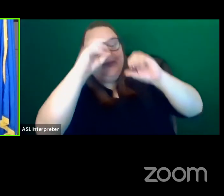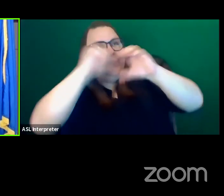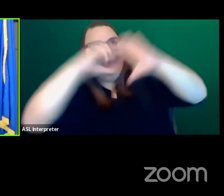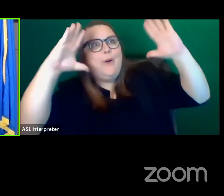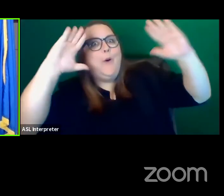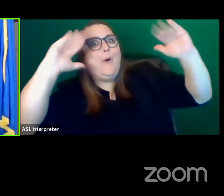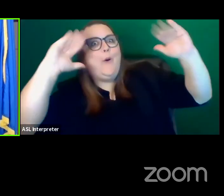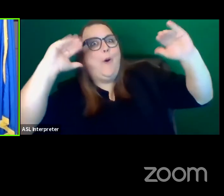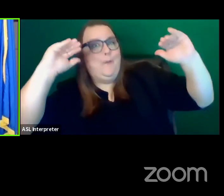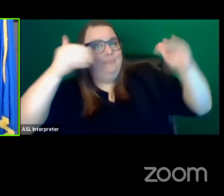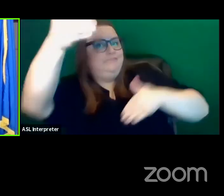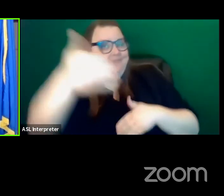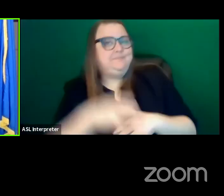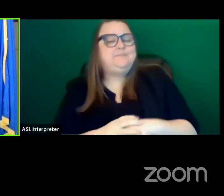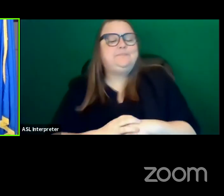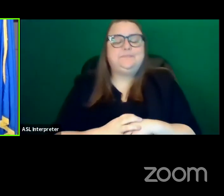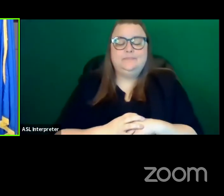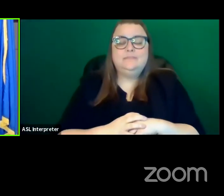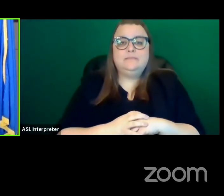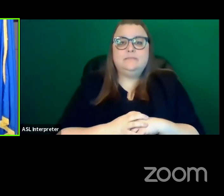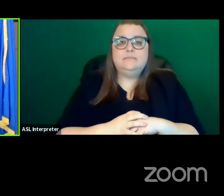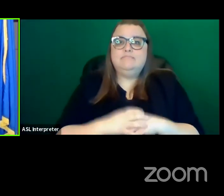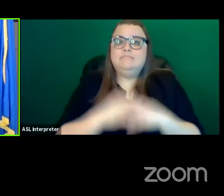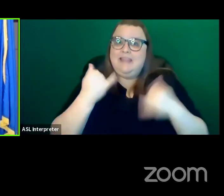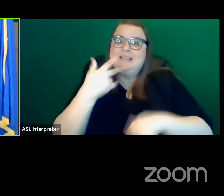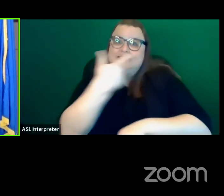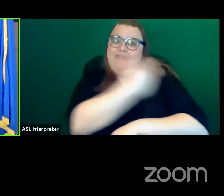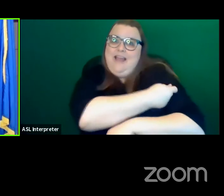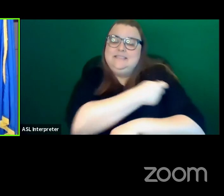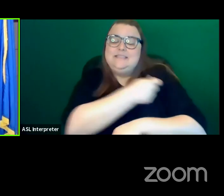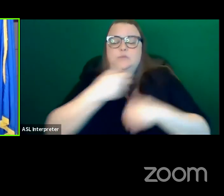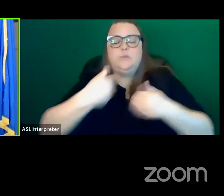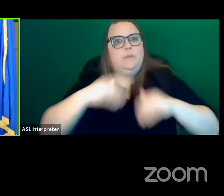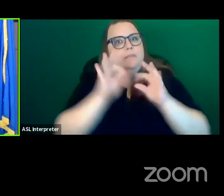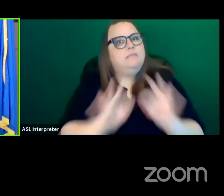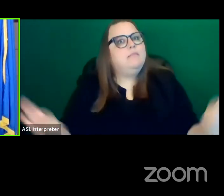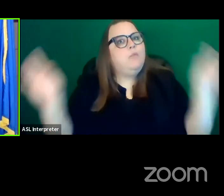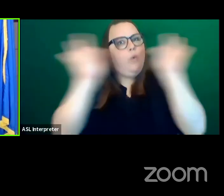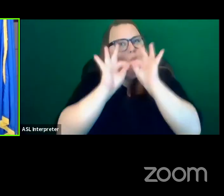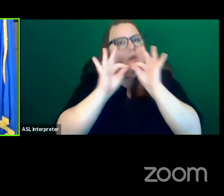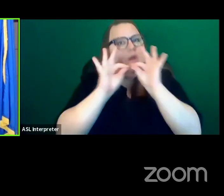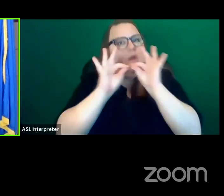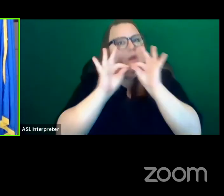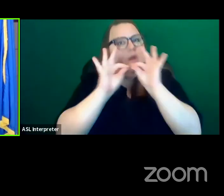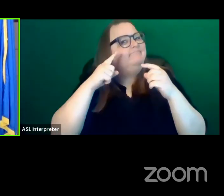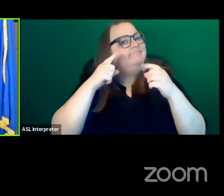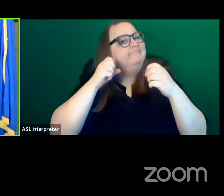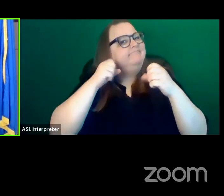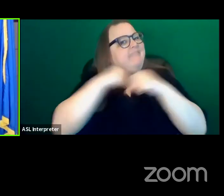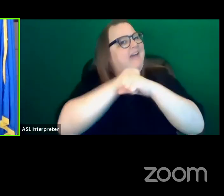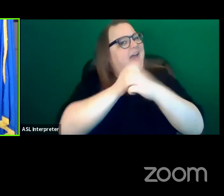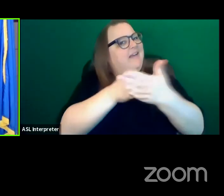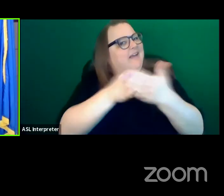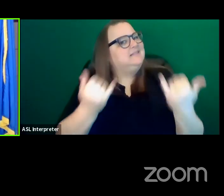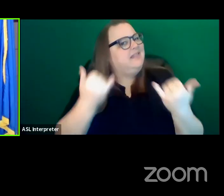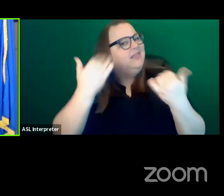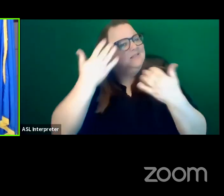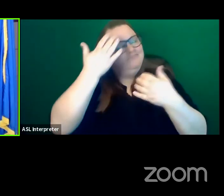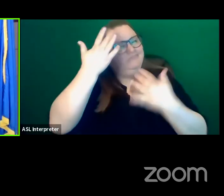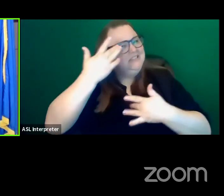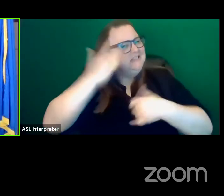no doubt that these vaccines will play a pivotal role in helping combat this disease, but it will take time to make